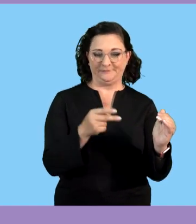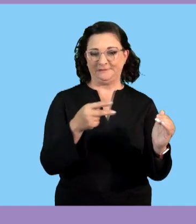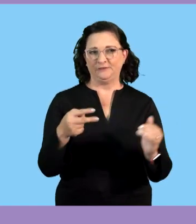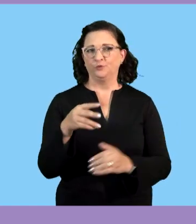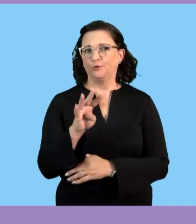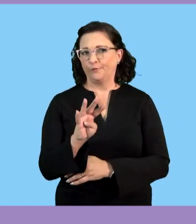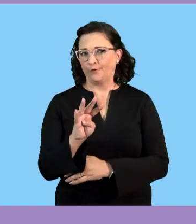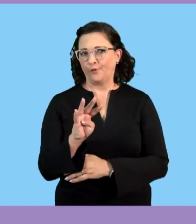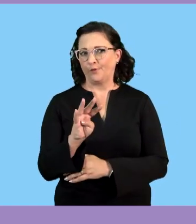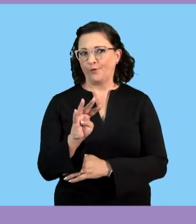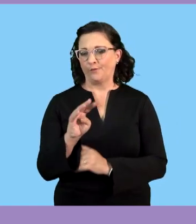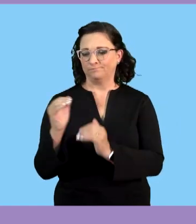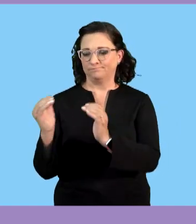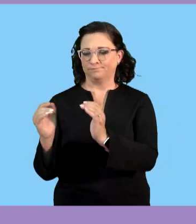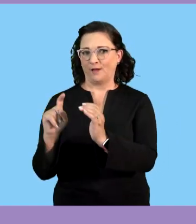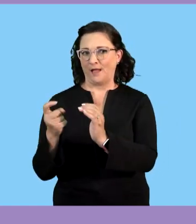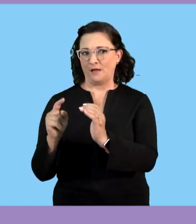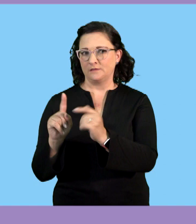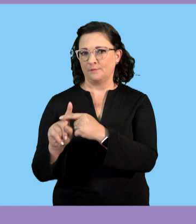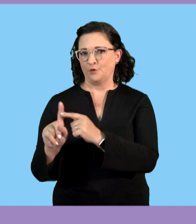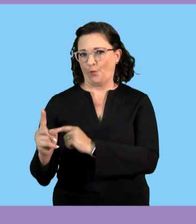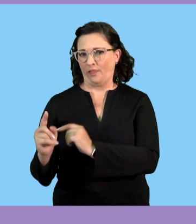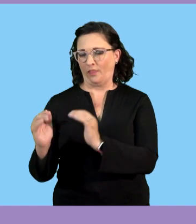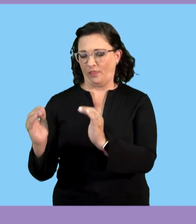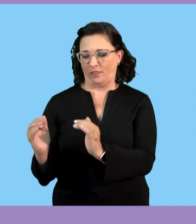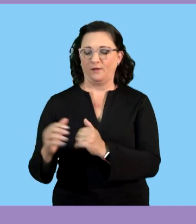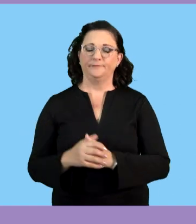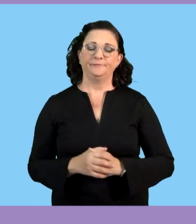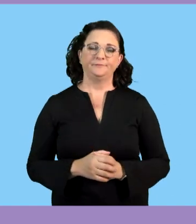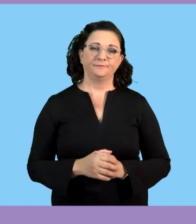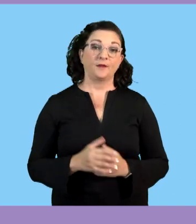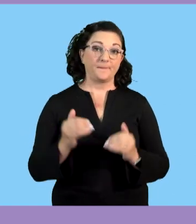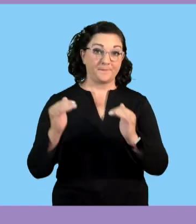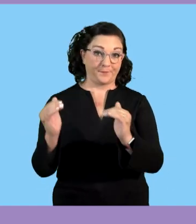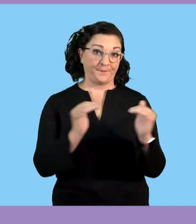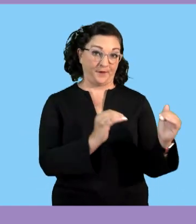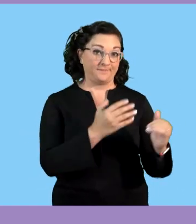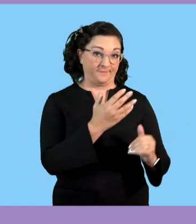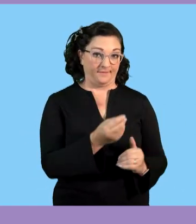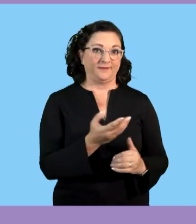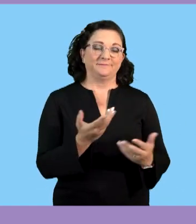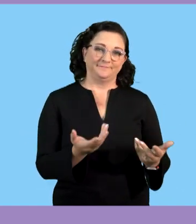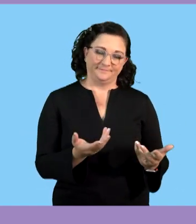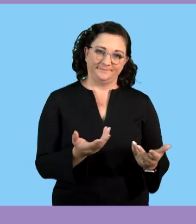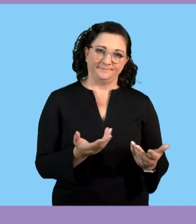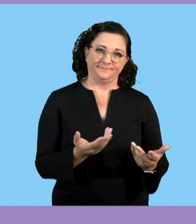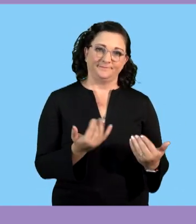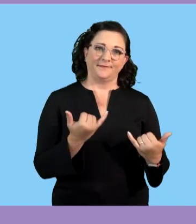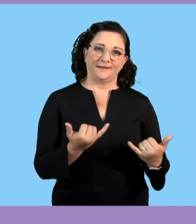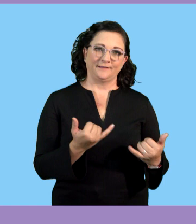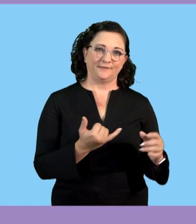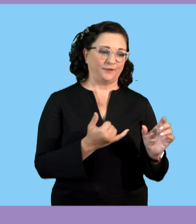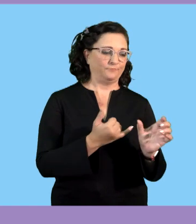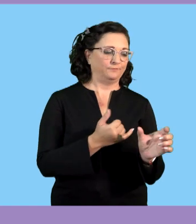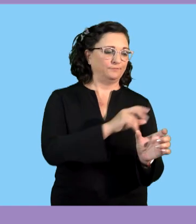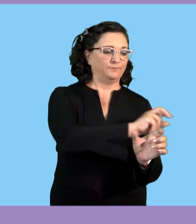is equals to 4, open bracket, x plus 1, close bracket. Now when we have brackets, the easiest way is to